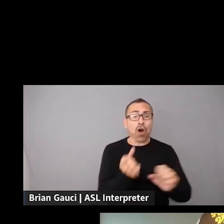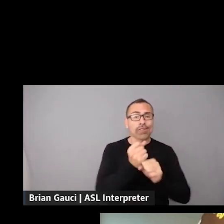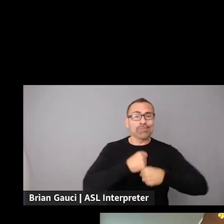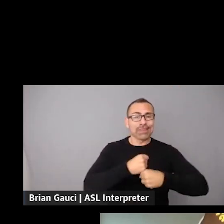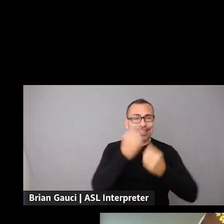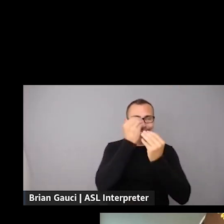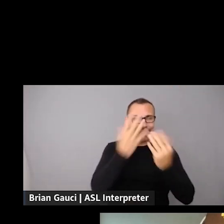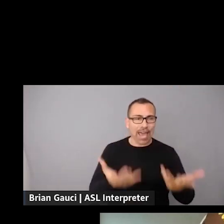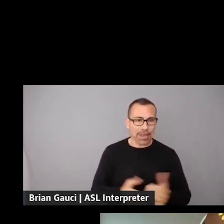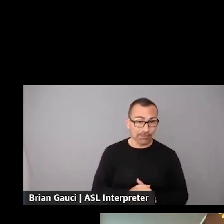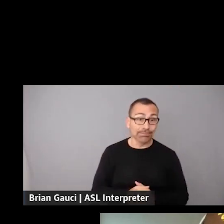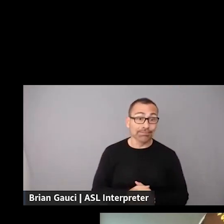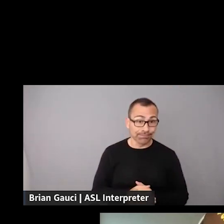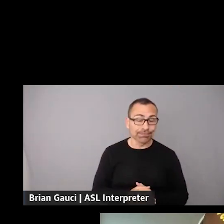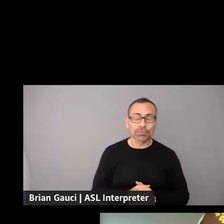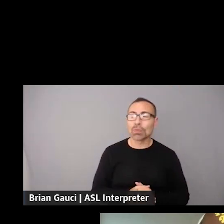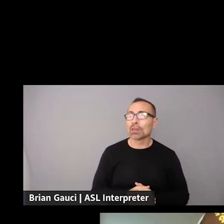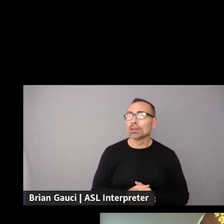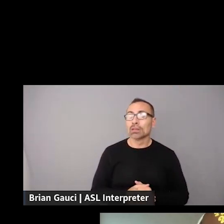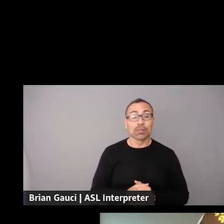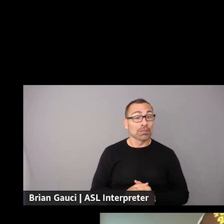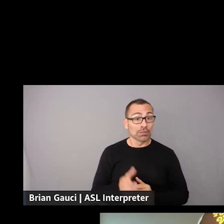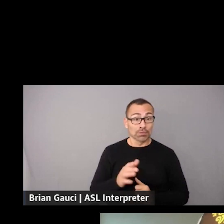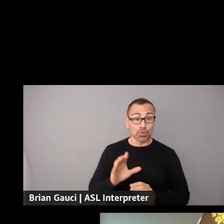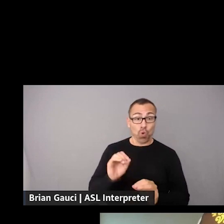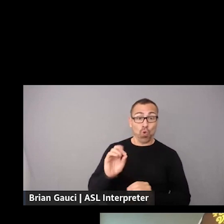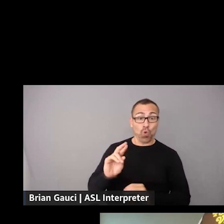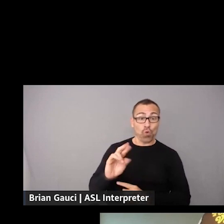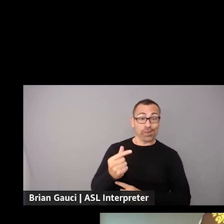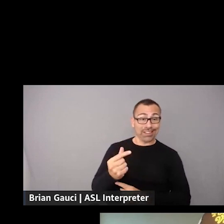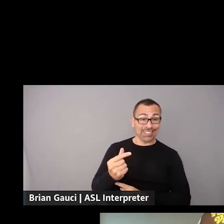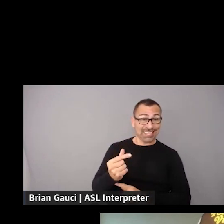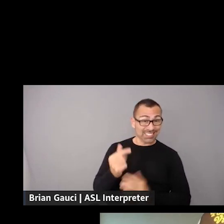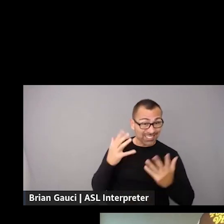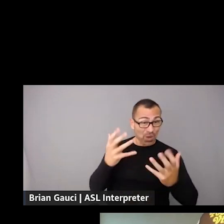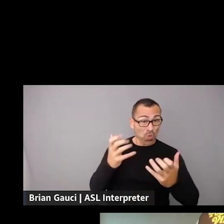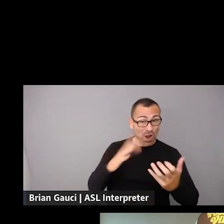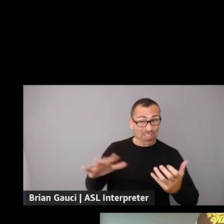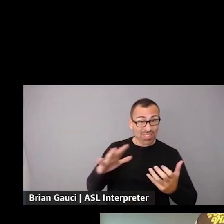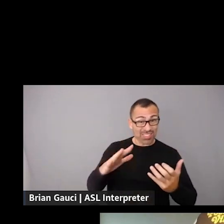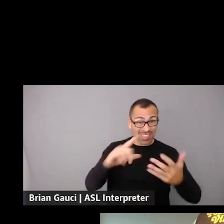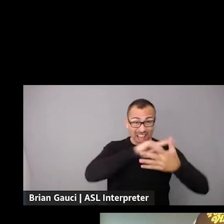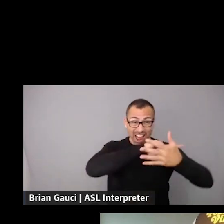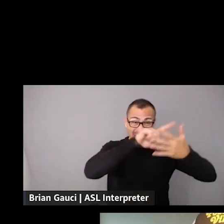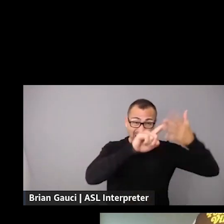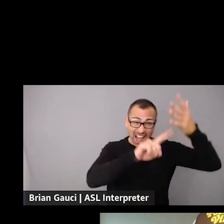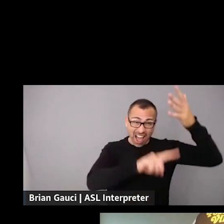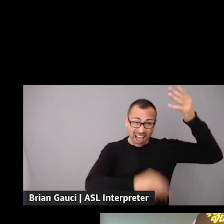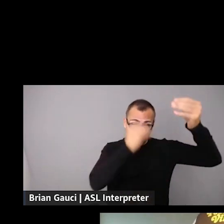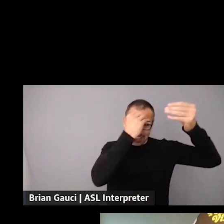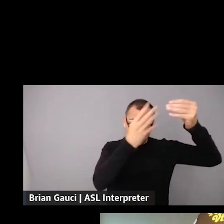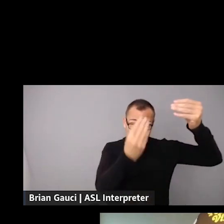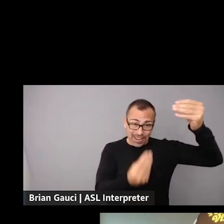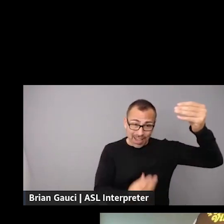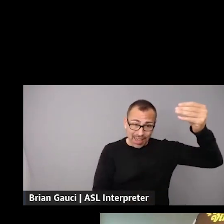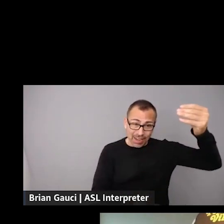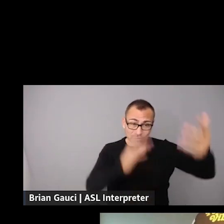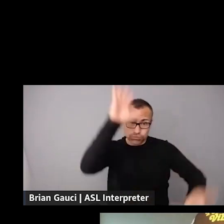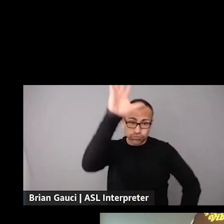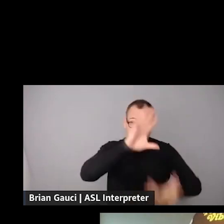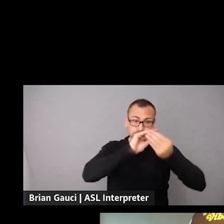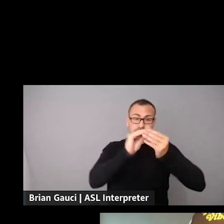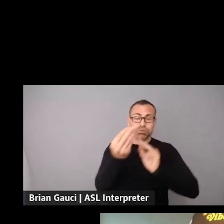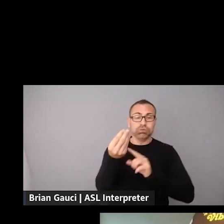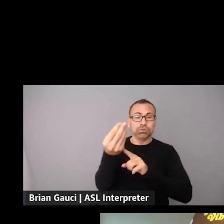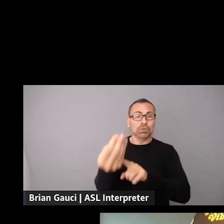data. And organizations want to be able to bring that data together and synthesize that data and inspect